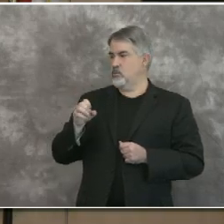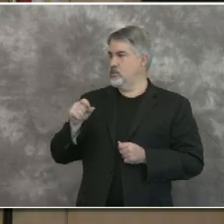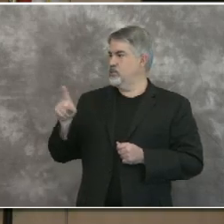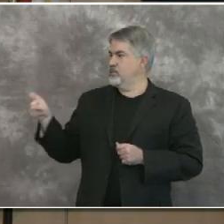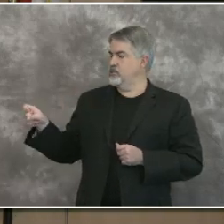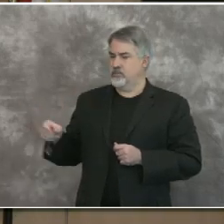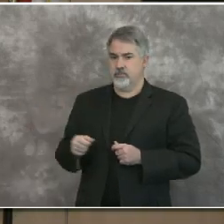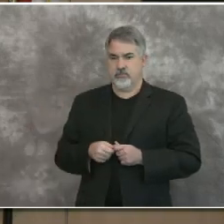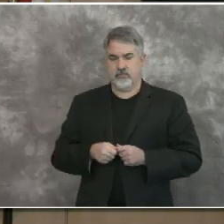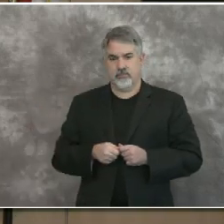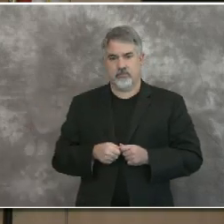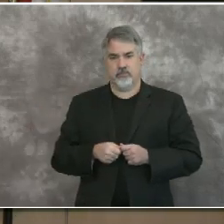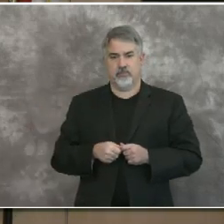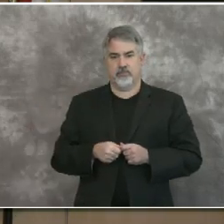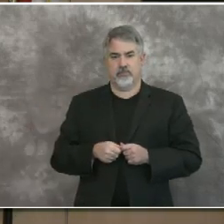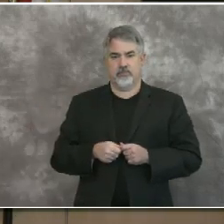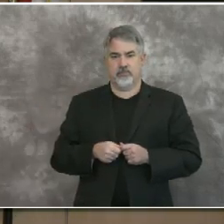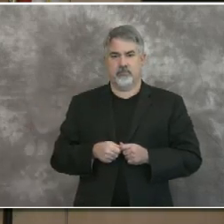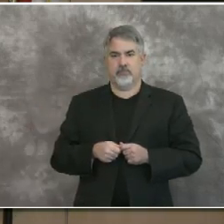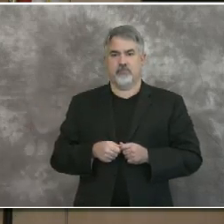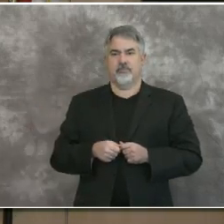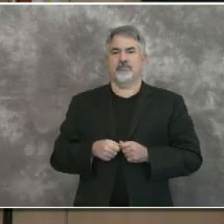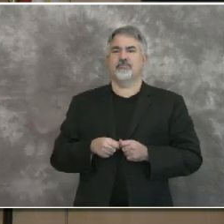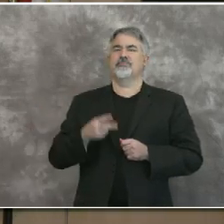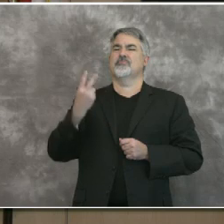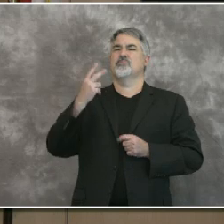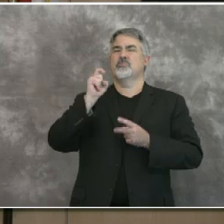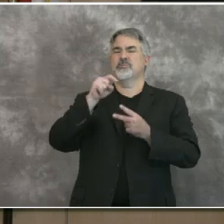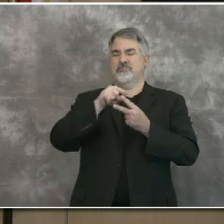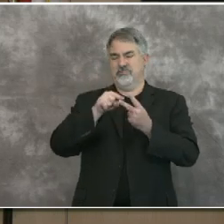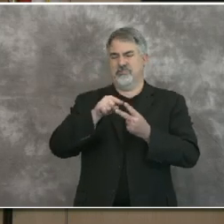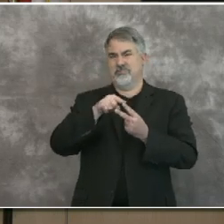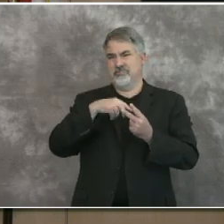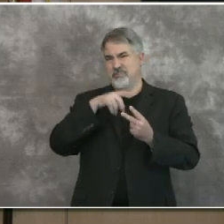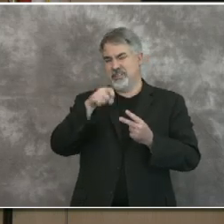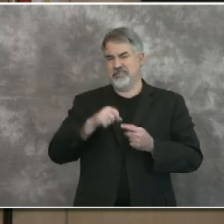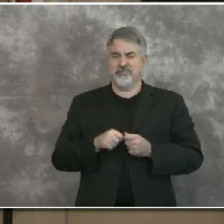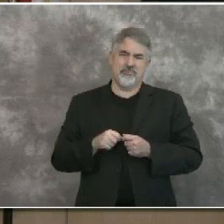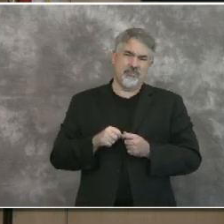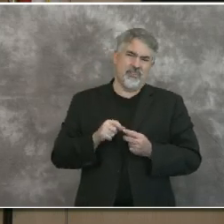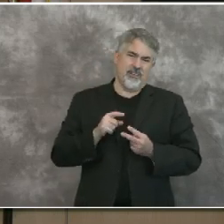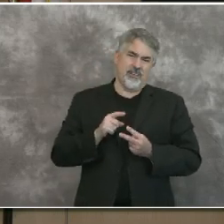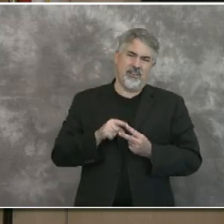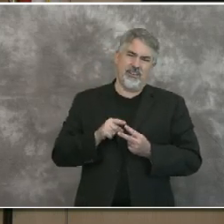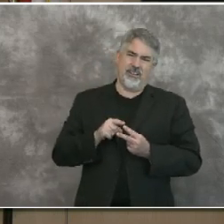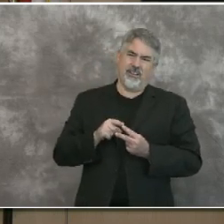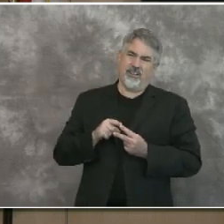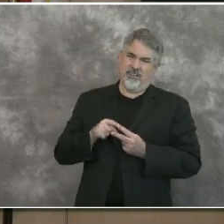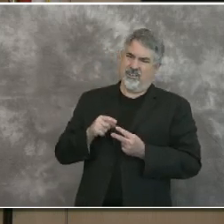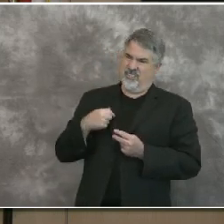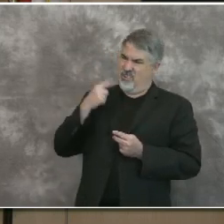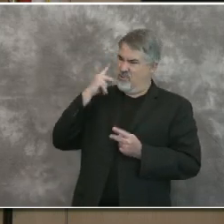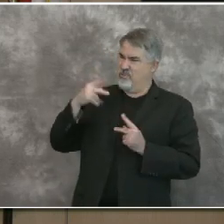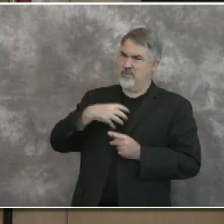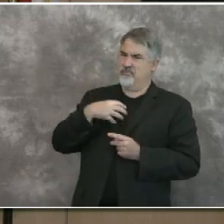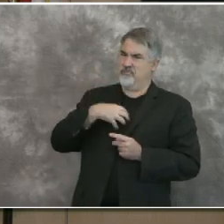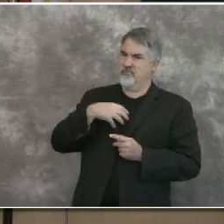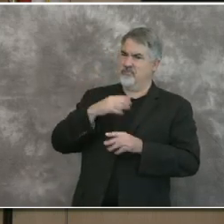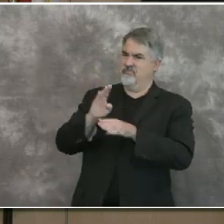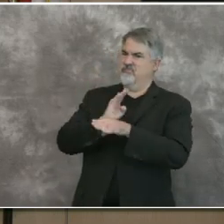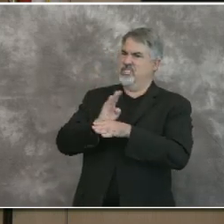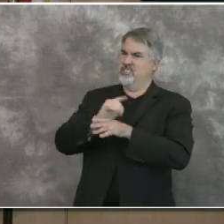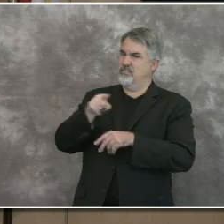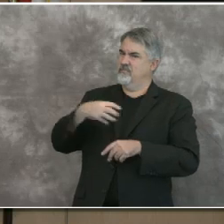Hi, Supervisor. I actually have a two-part question. First part, we are getting complaints from businesses about what they're calling